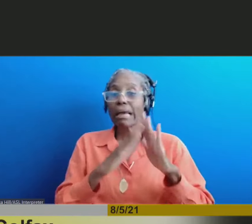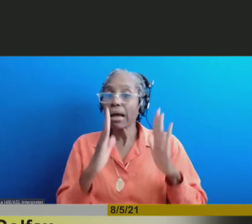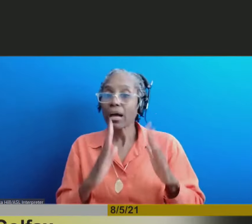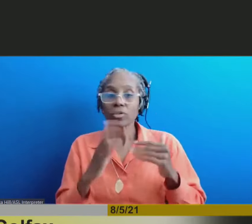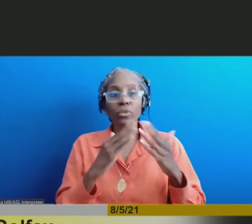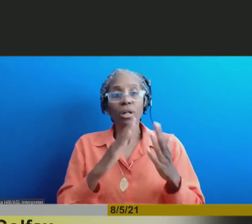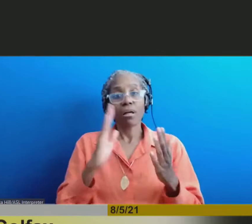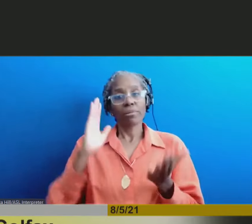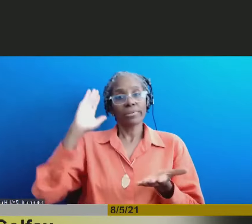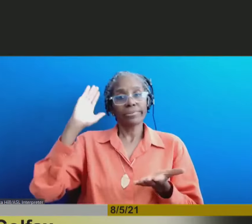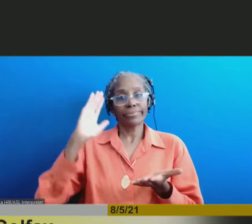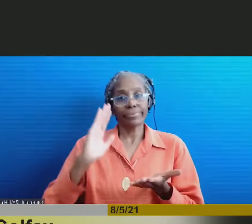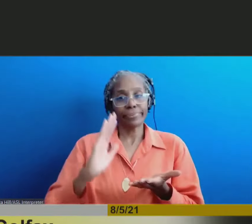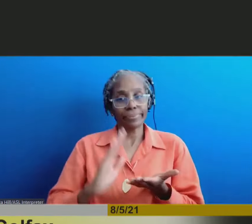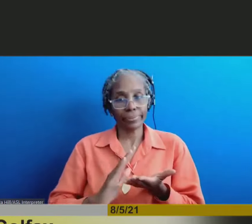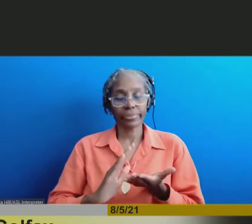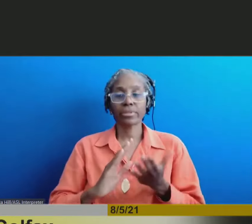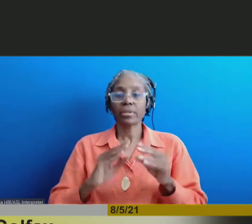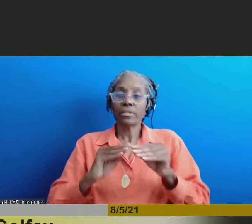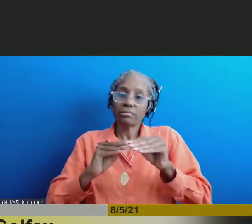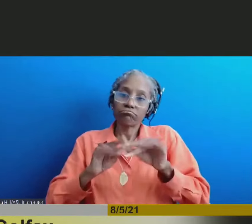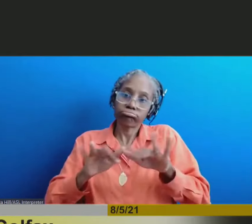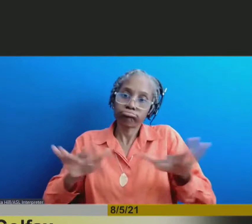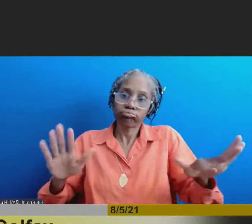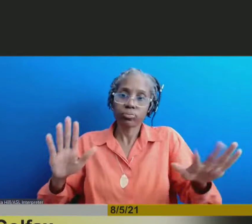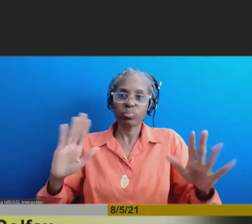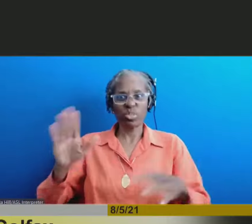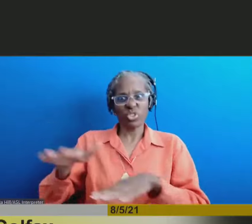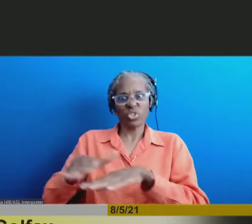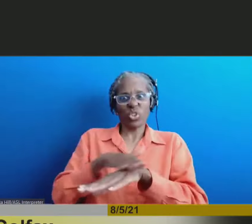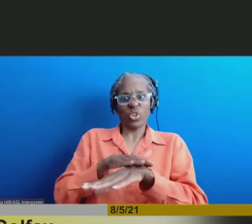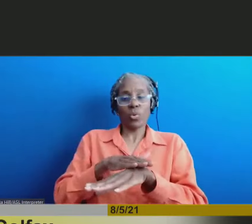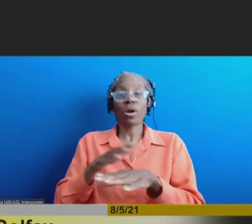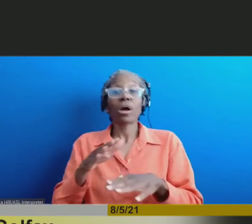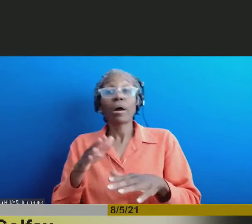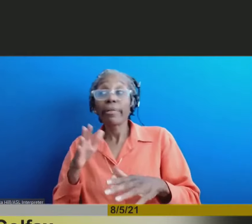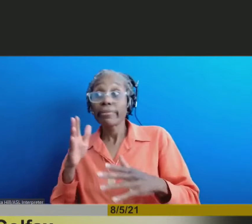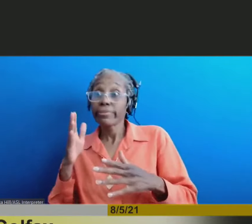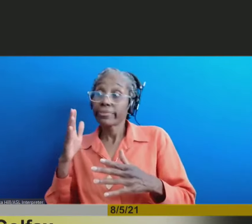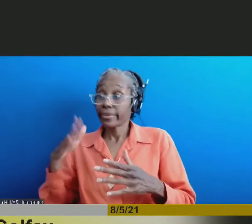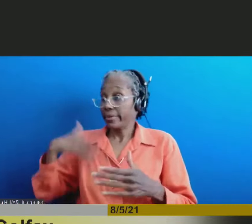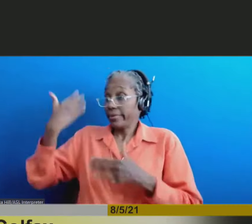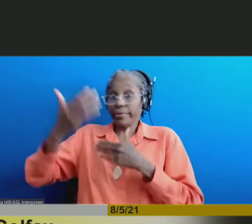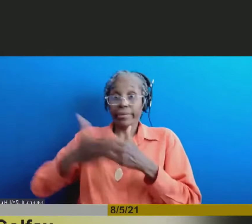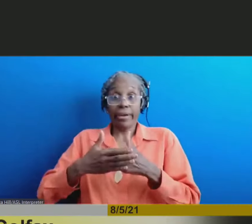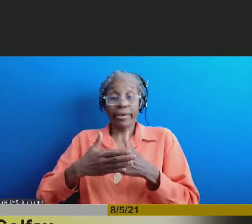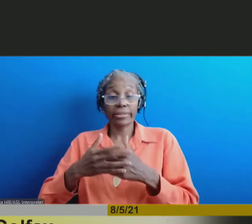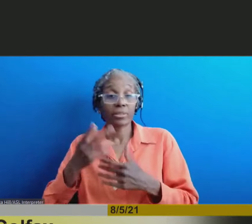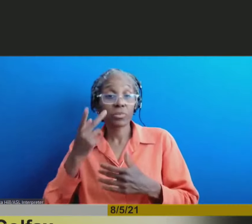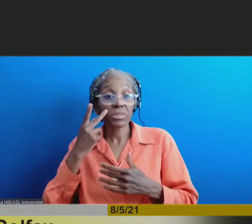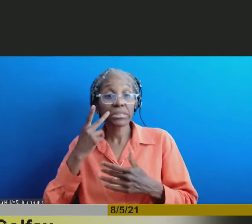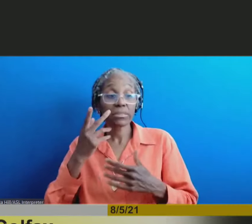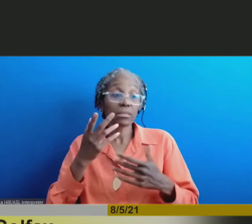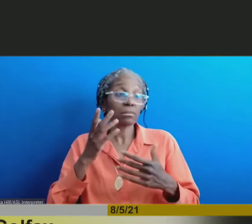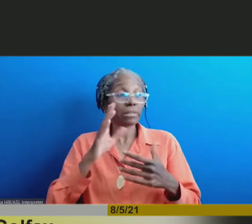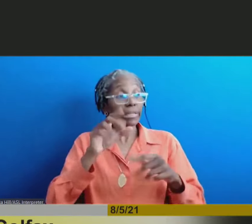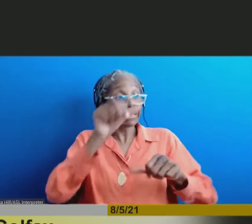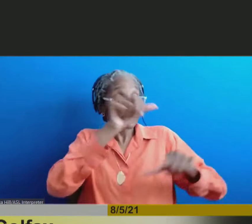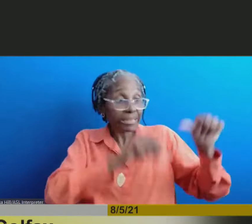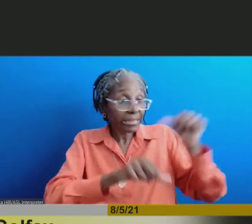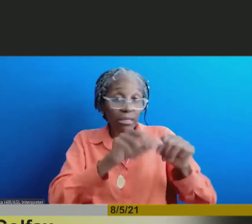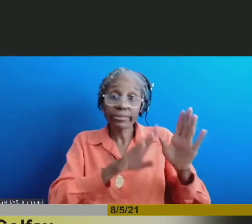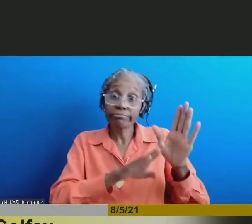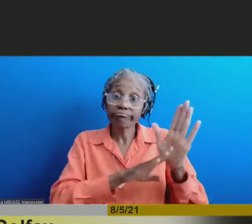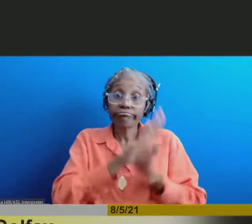the spread of this surge. And then we'll have to see where we are in terms of the science around